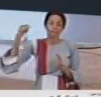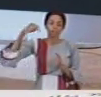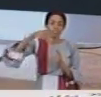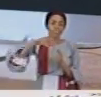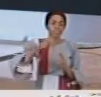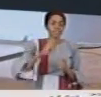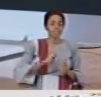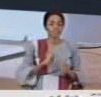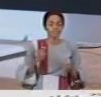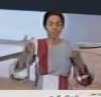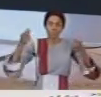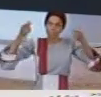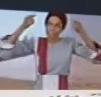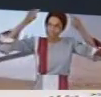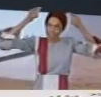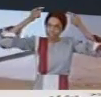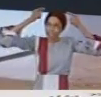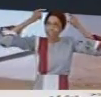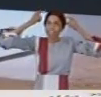Hallelujah.